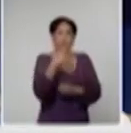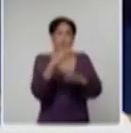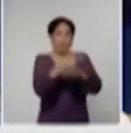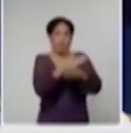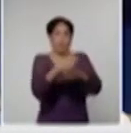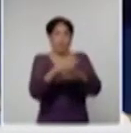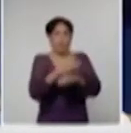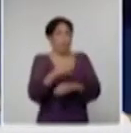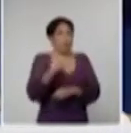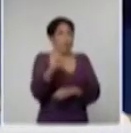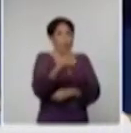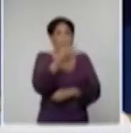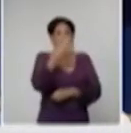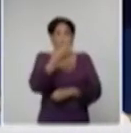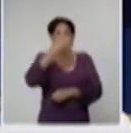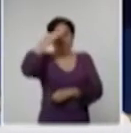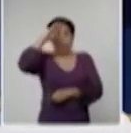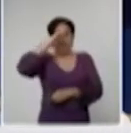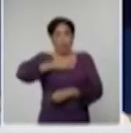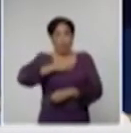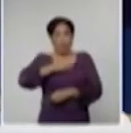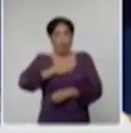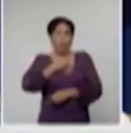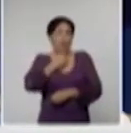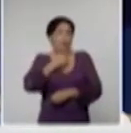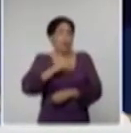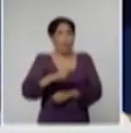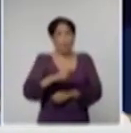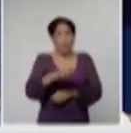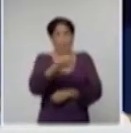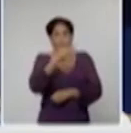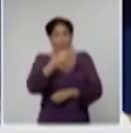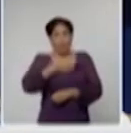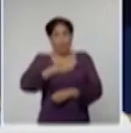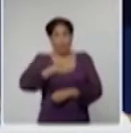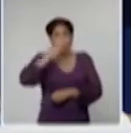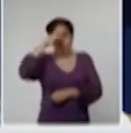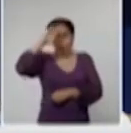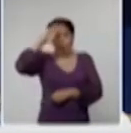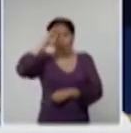different treatments are being applied. The treatment with